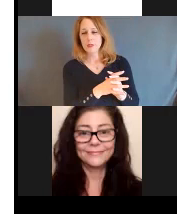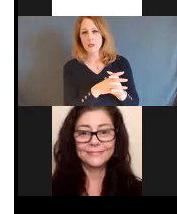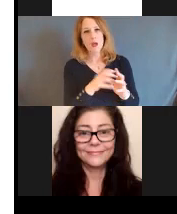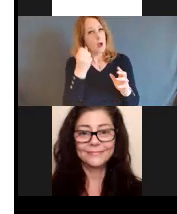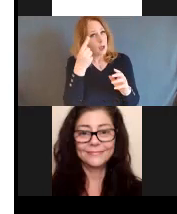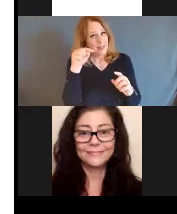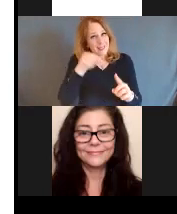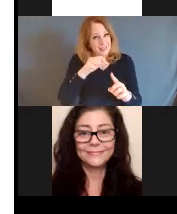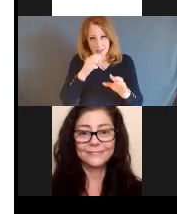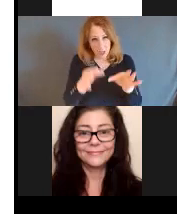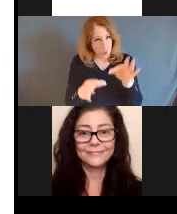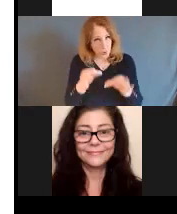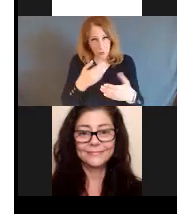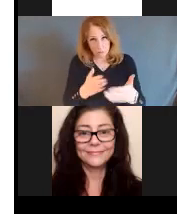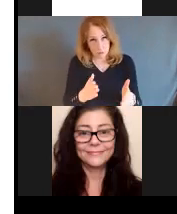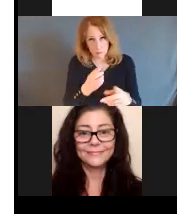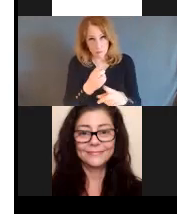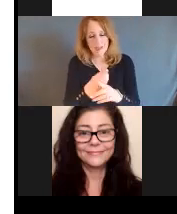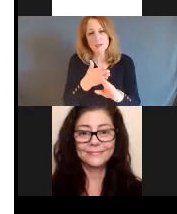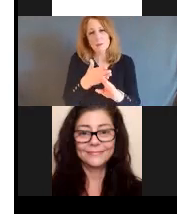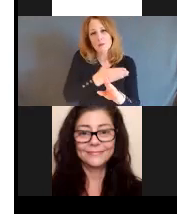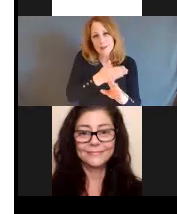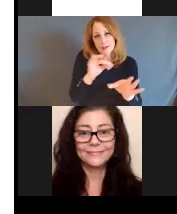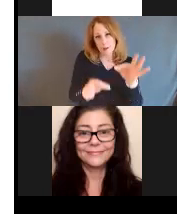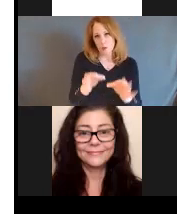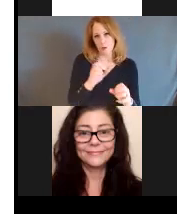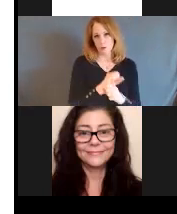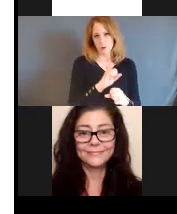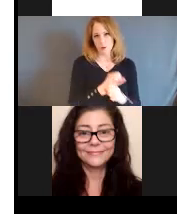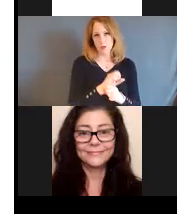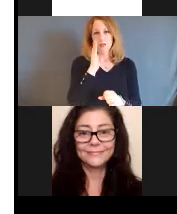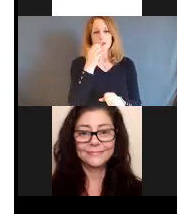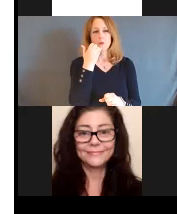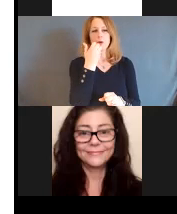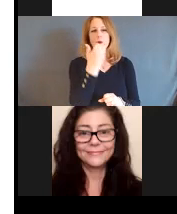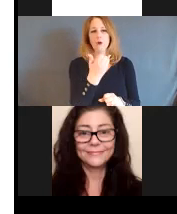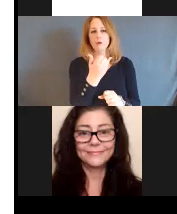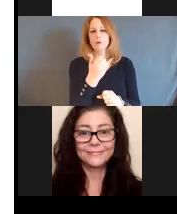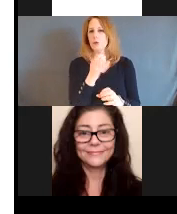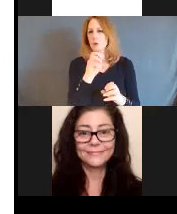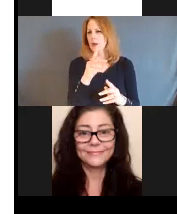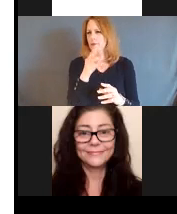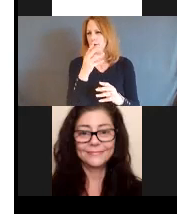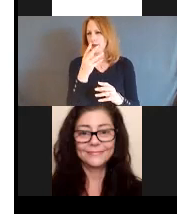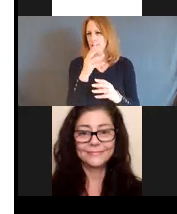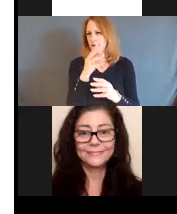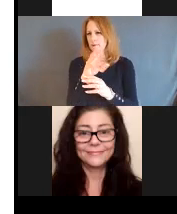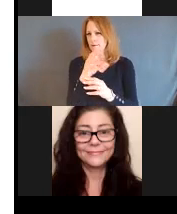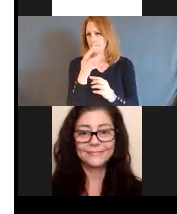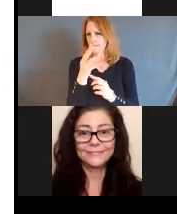This is just you doing some pre-meeting work. They'll call them on the phone. So they'll mute the video, they'll mute